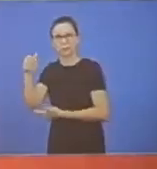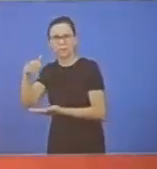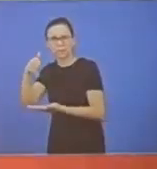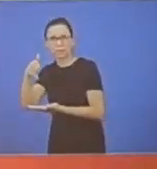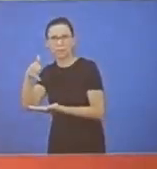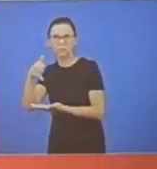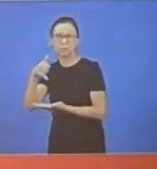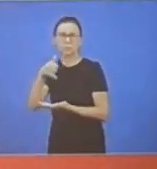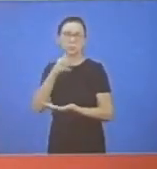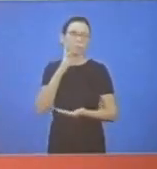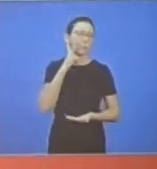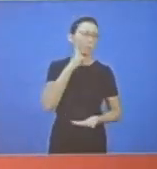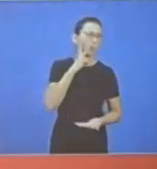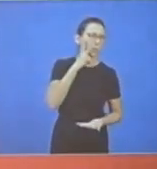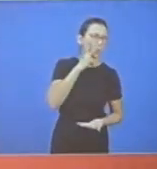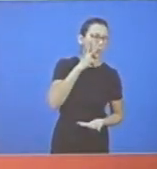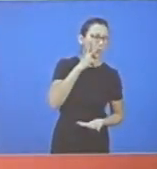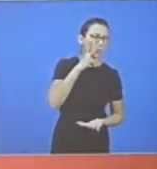wine, the flour.